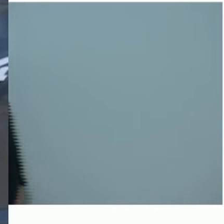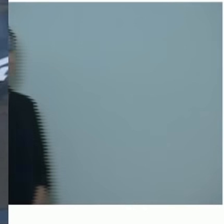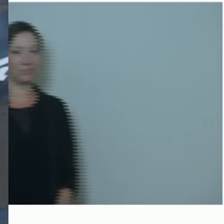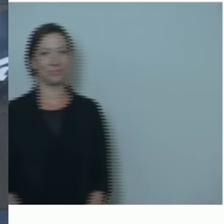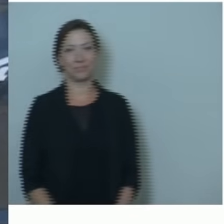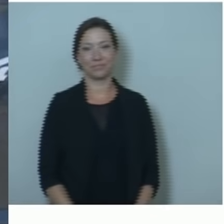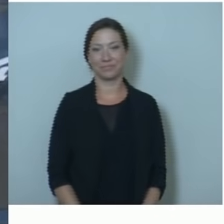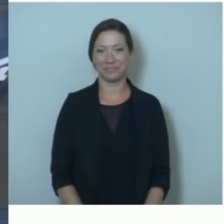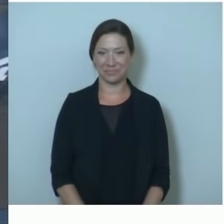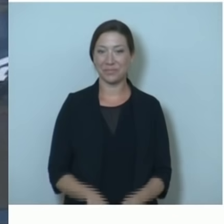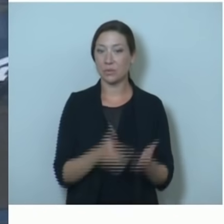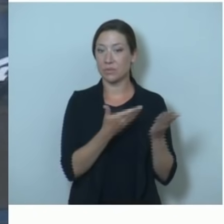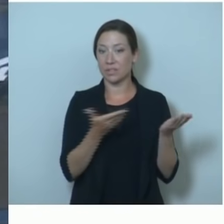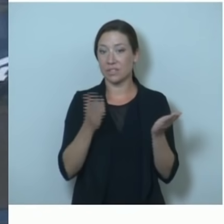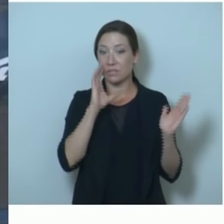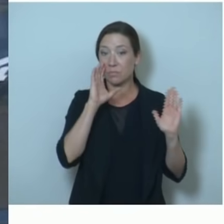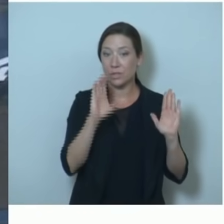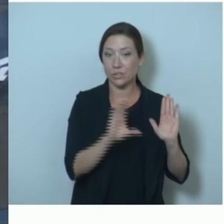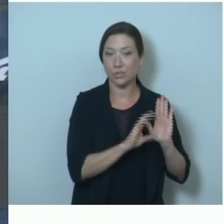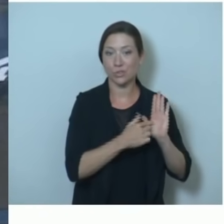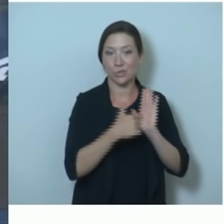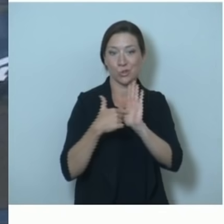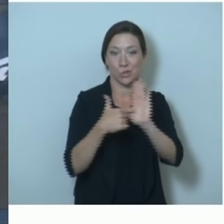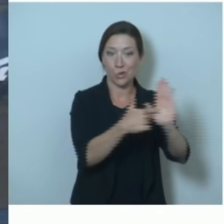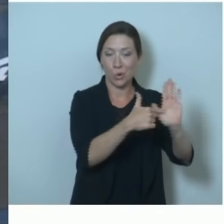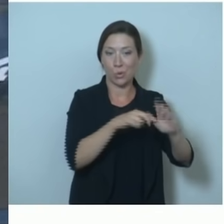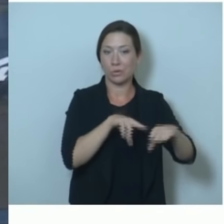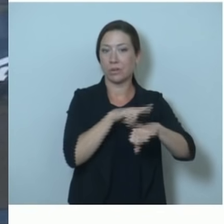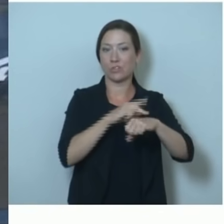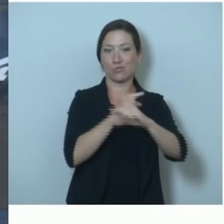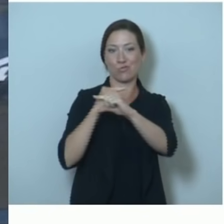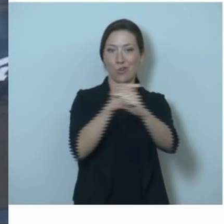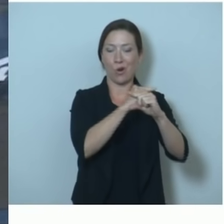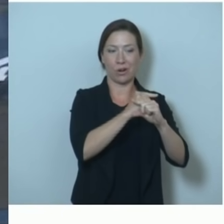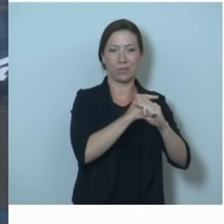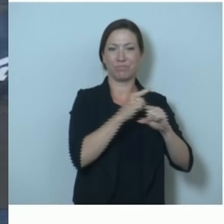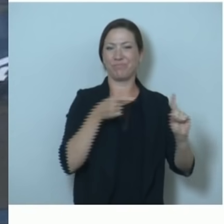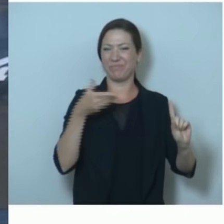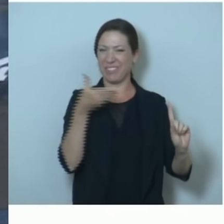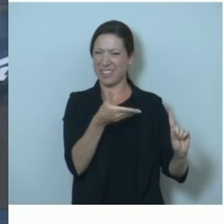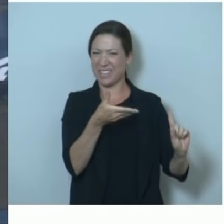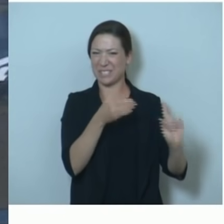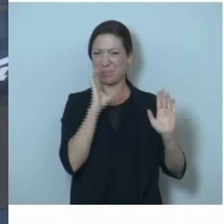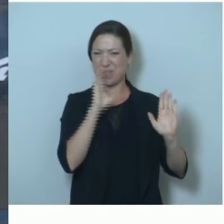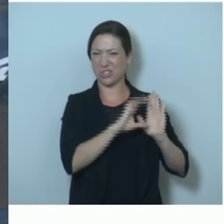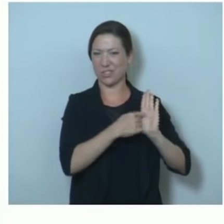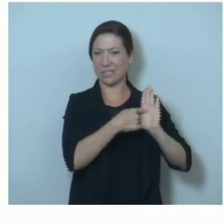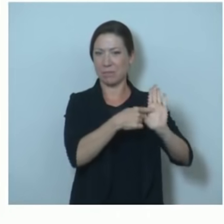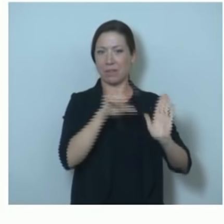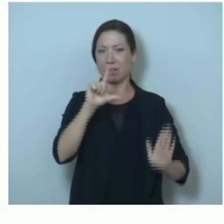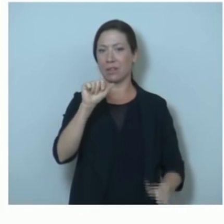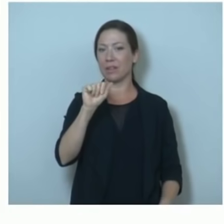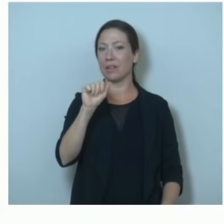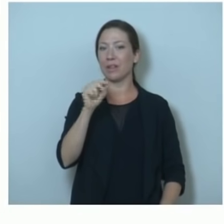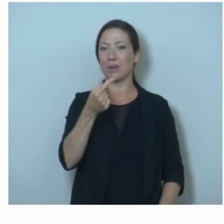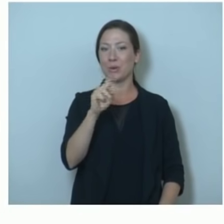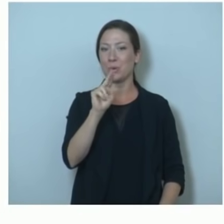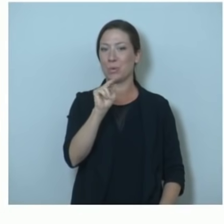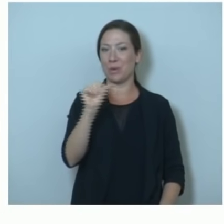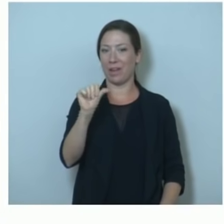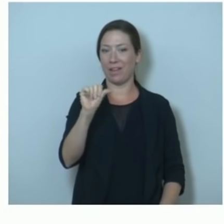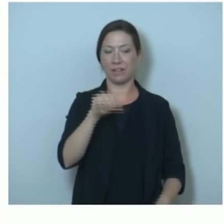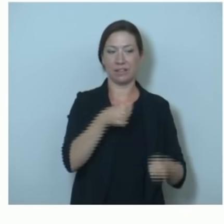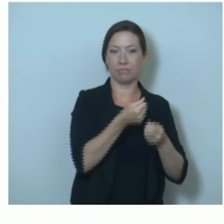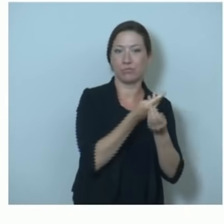delivering personal protective equipment. I believe this was at Laguna. Again, we have distributed over 4 million pieces of personal